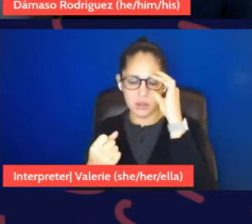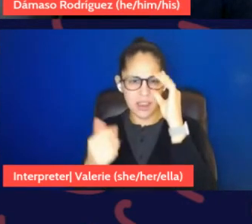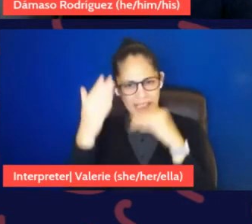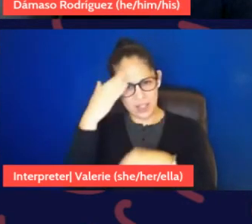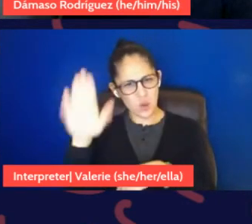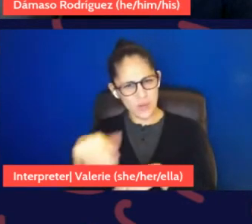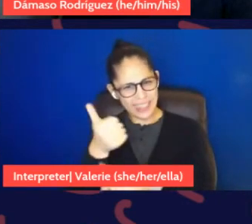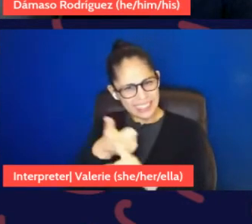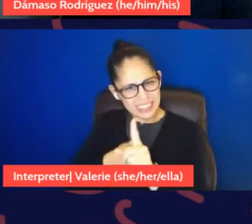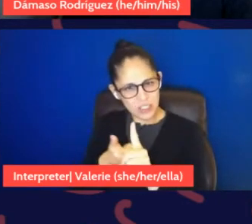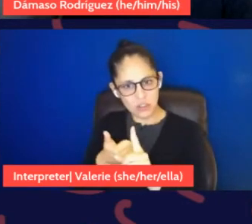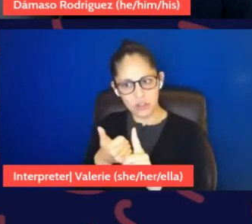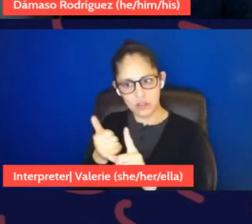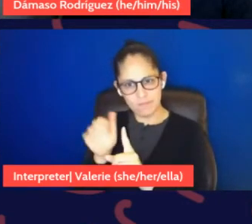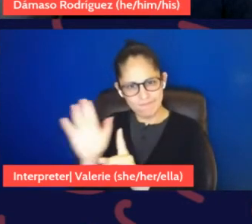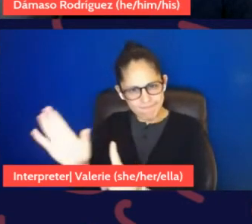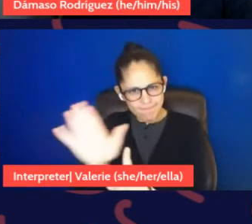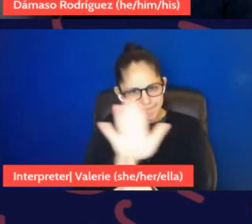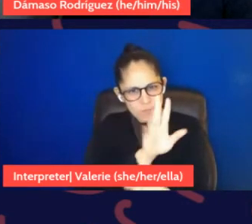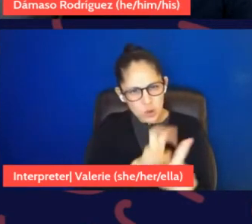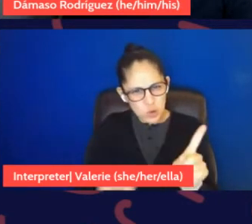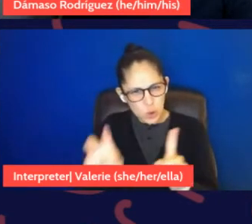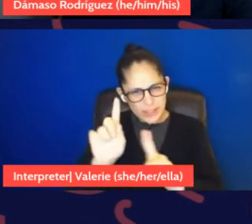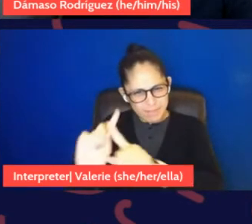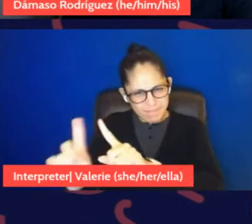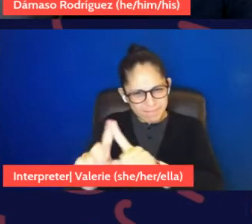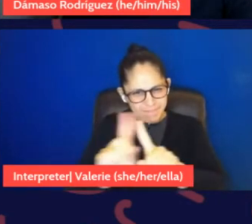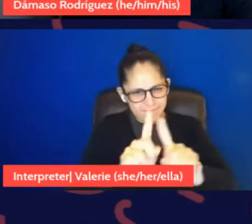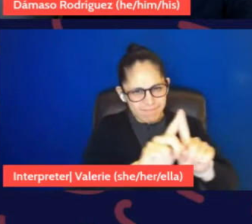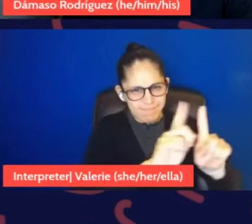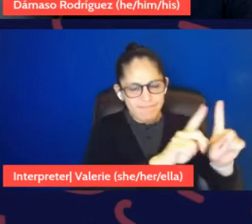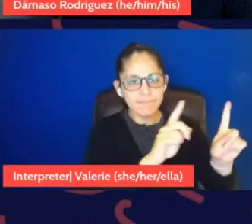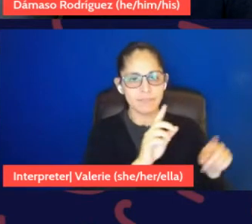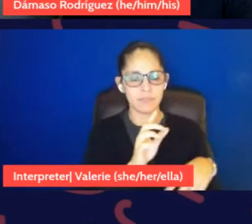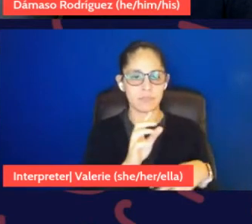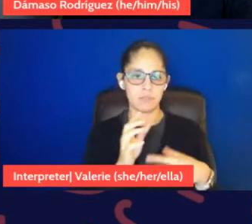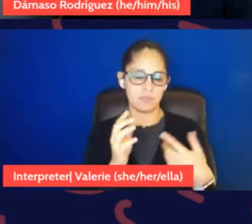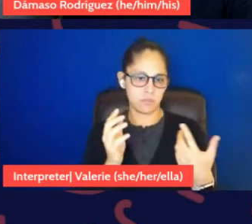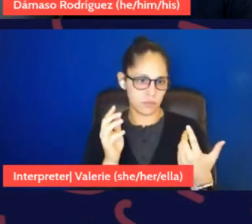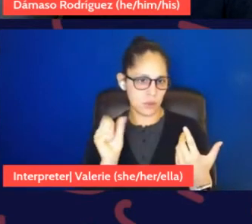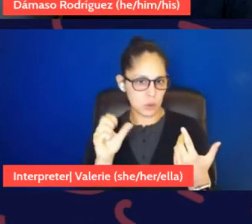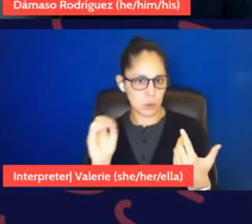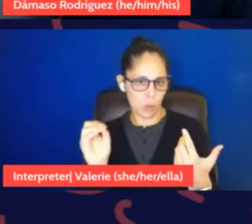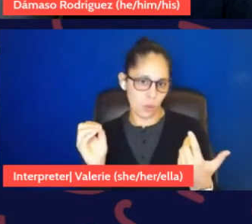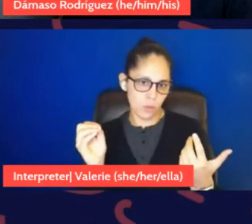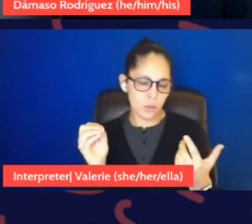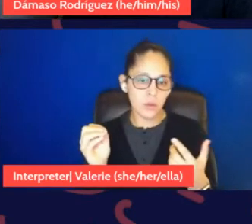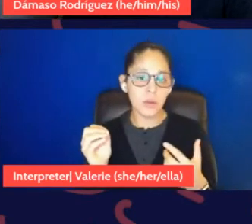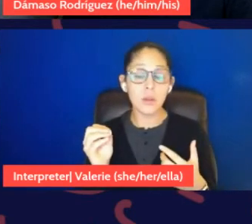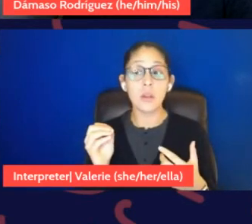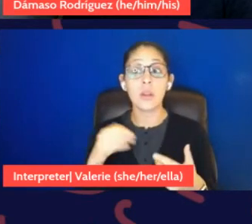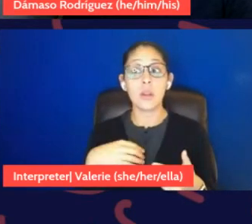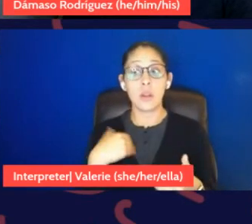different journey in realizing our artistic endeavors. So I came